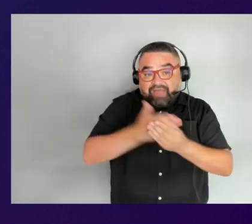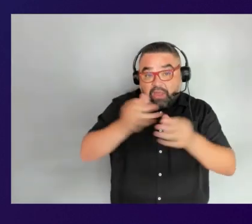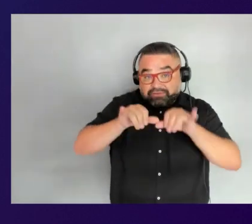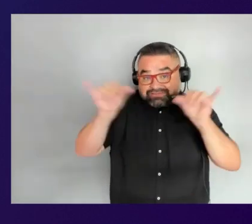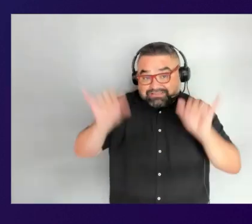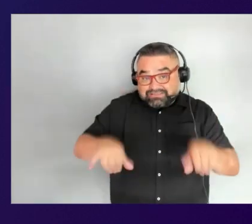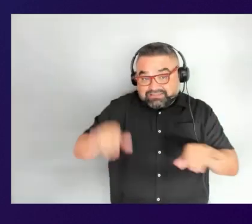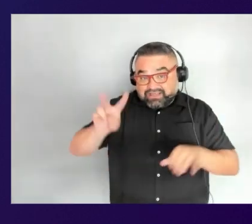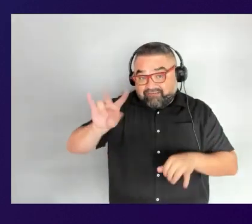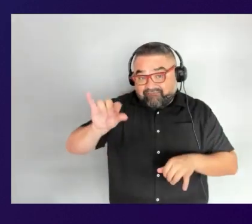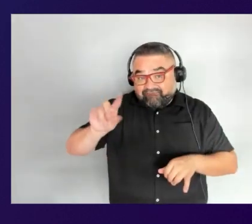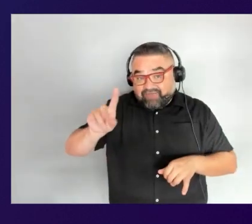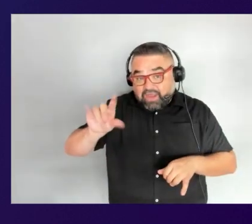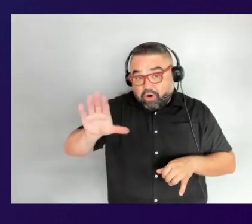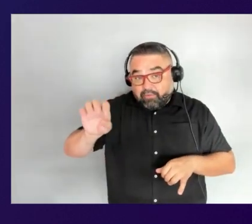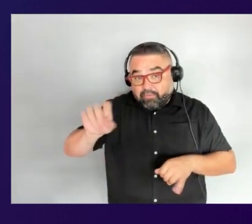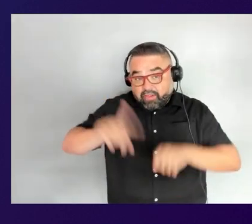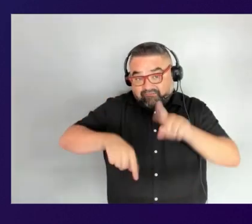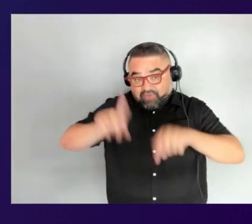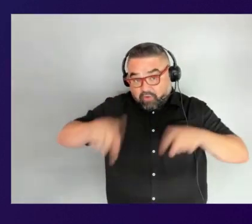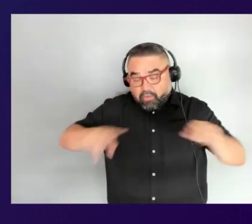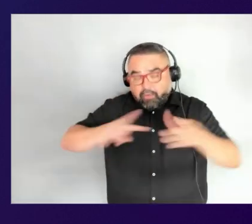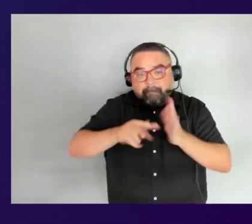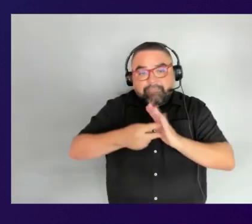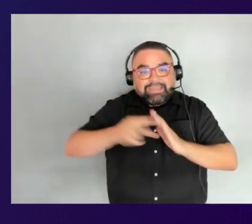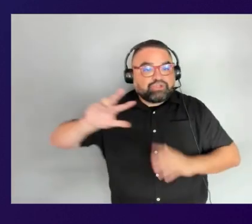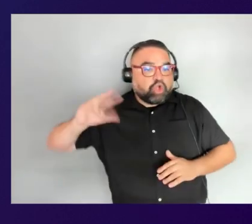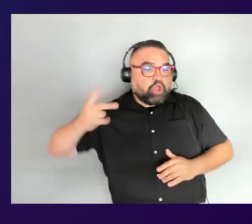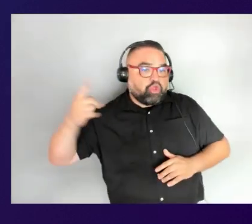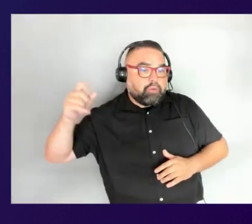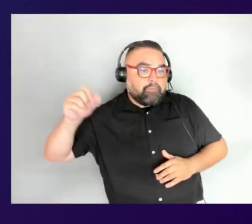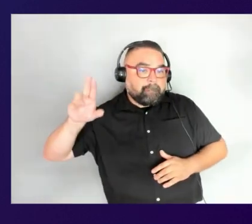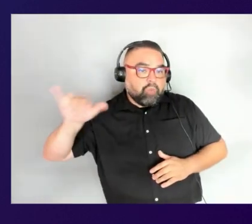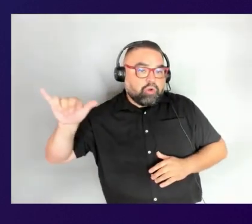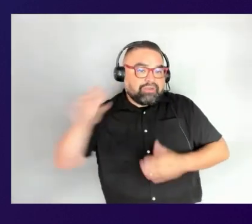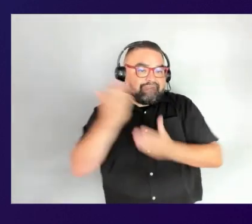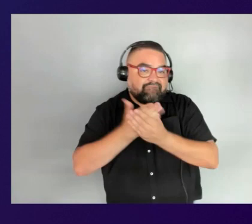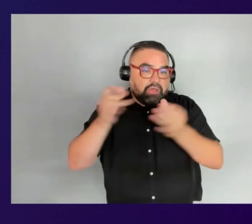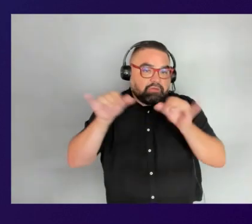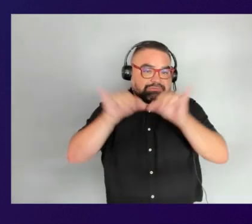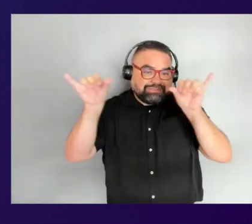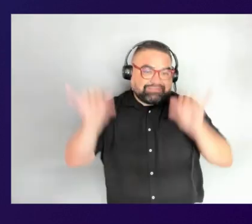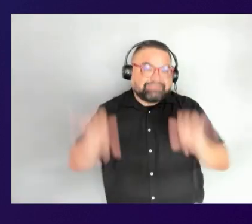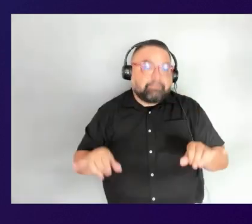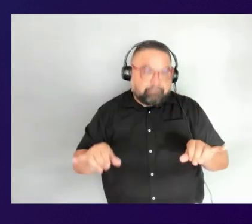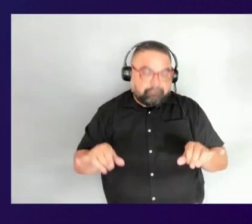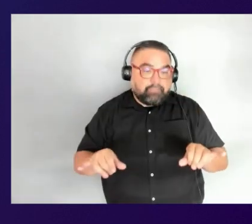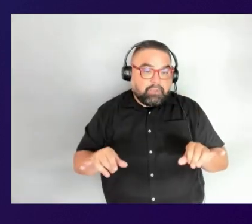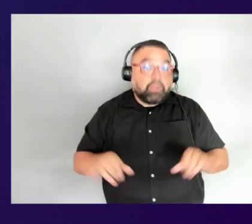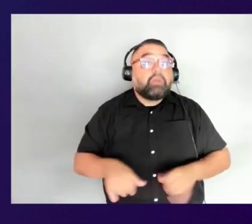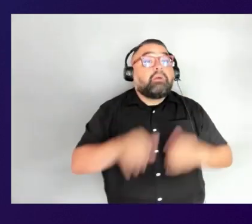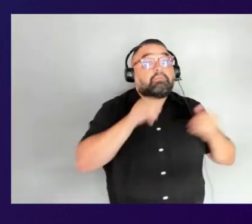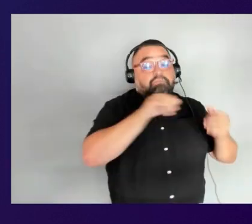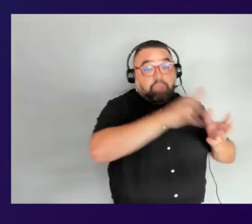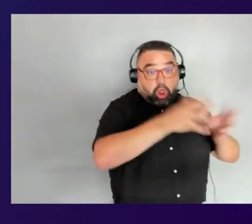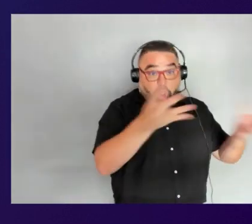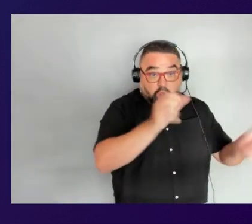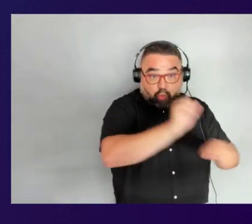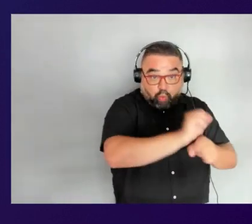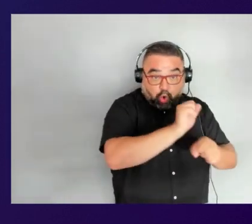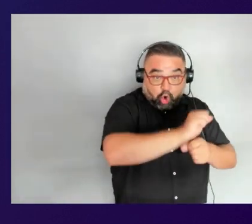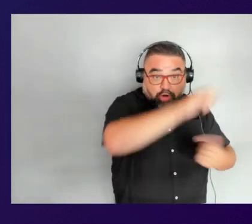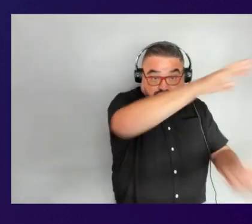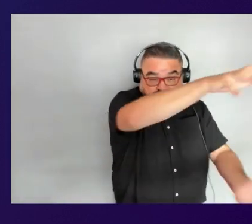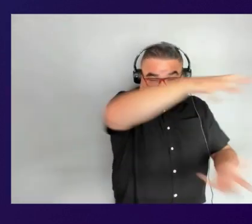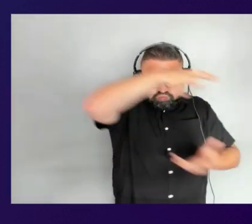Variable, is a platform for third-party file systems. And when it comes to migrating on-premises NAS workloads to AWS or on-premises